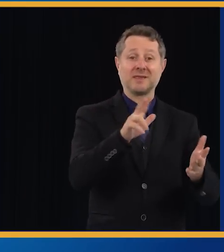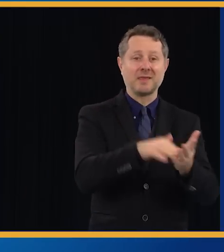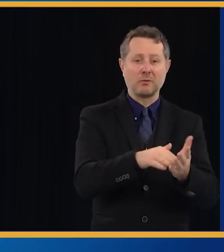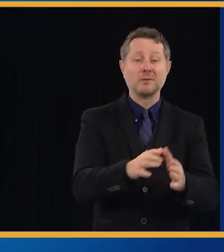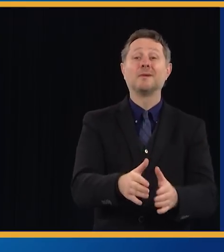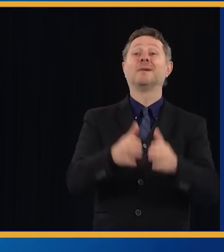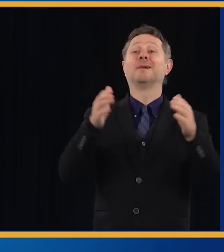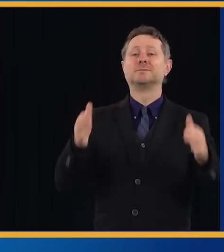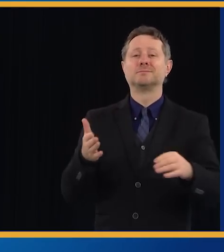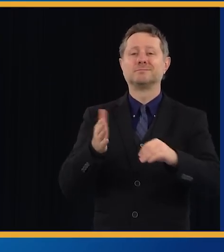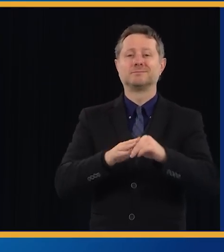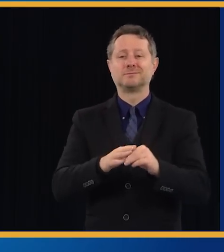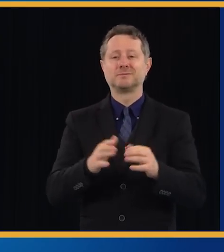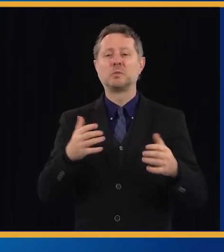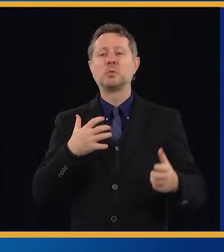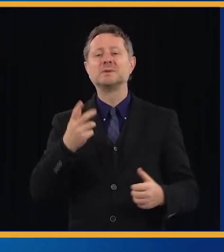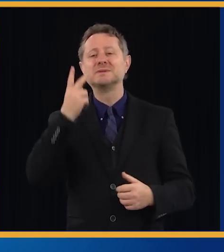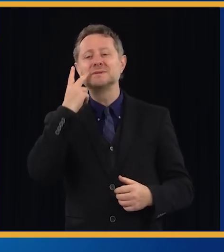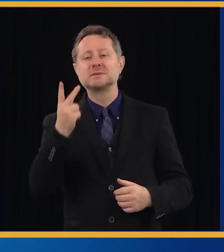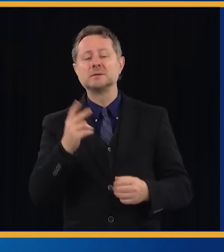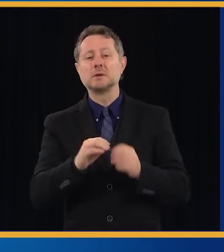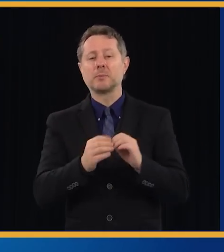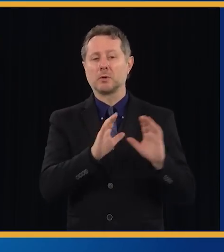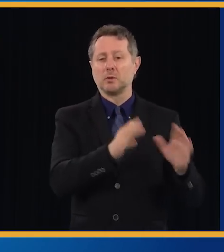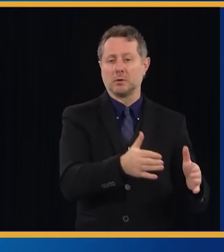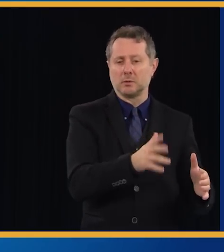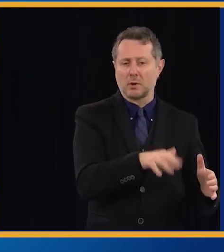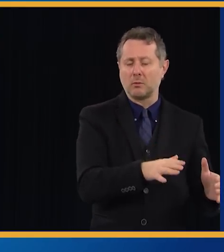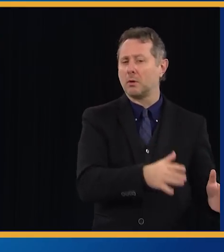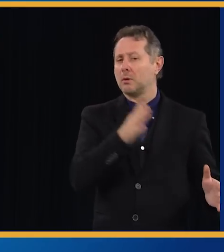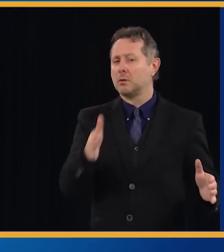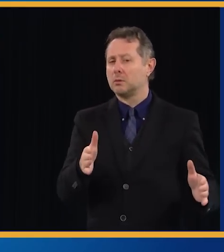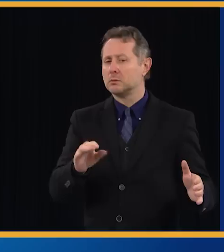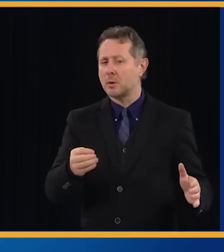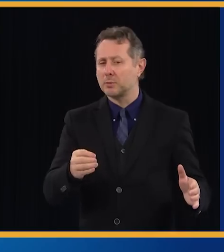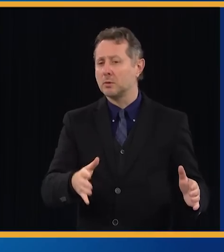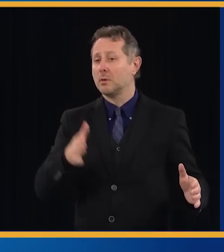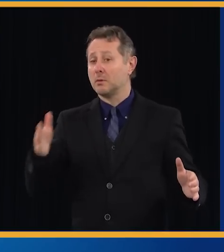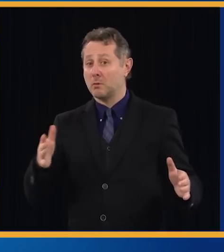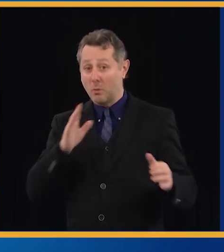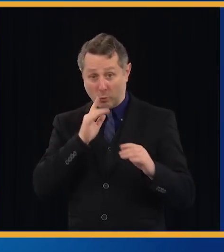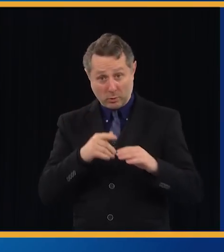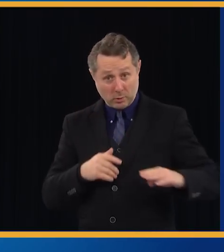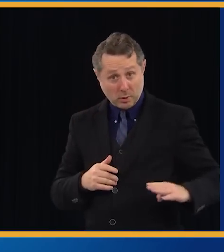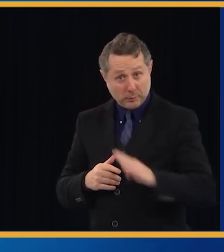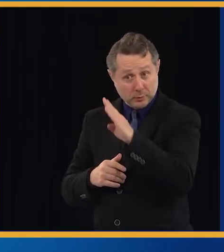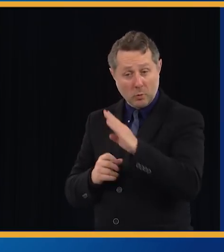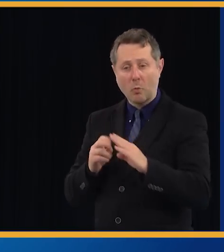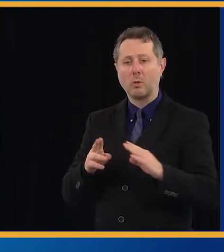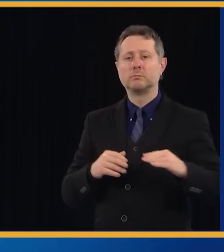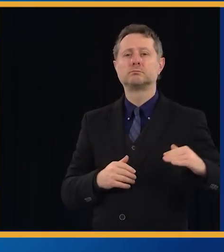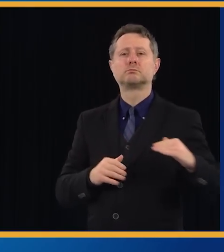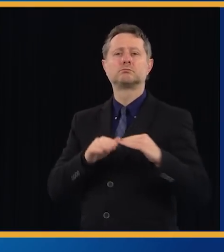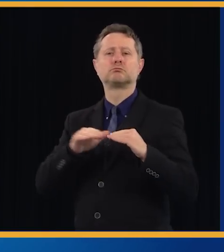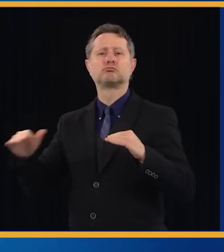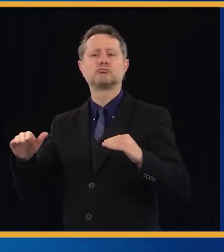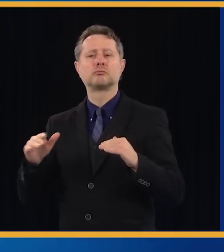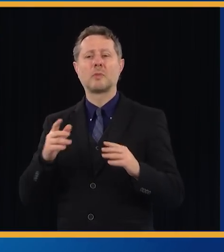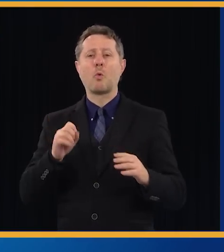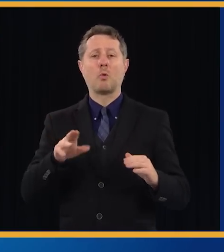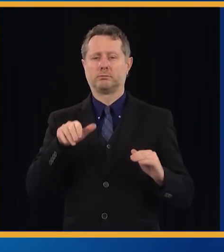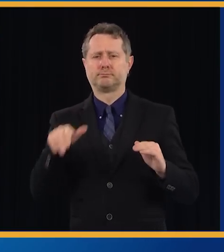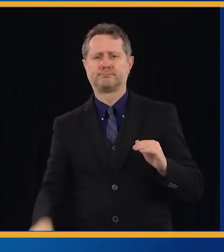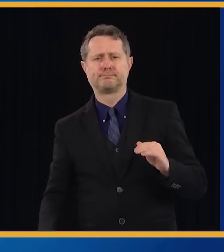see snapshots of what is happening with that rate. Is it going up? Is it flat? Is it going down? And it can really give